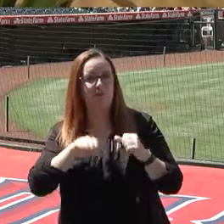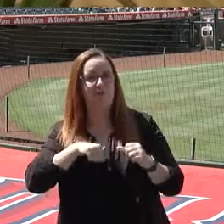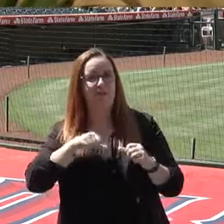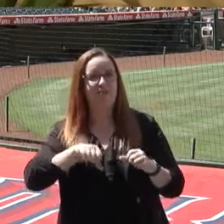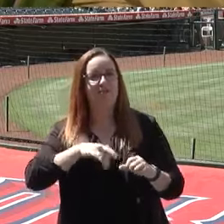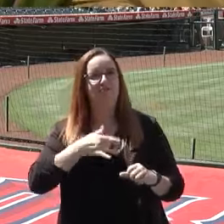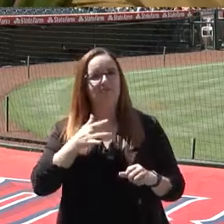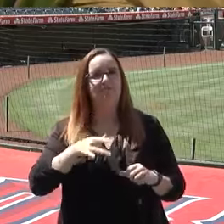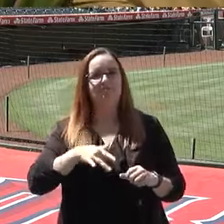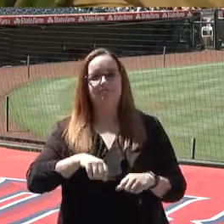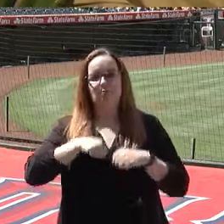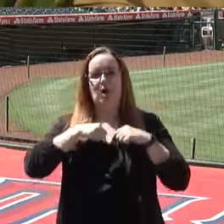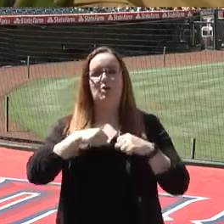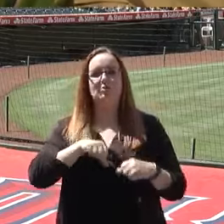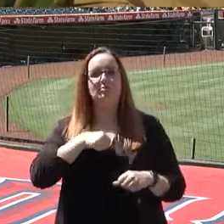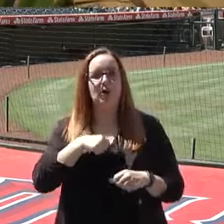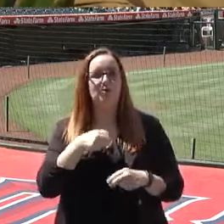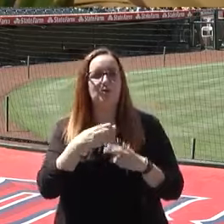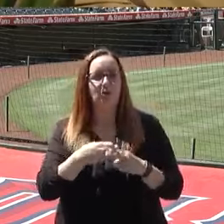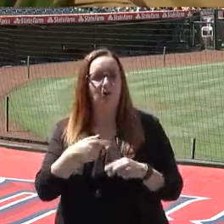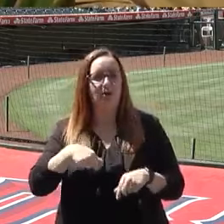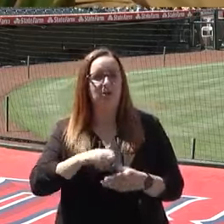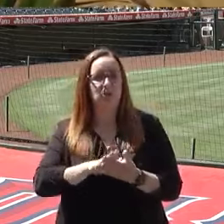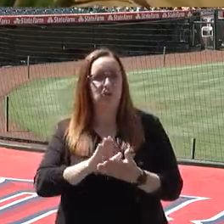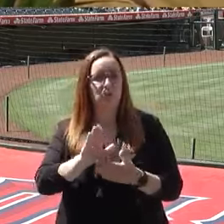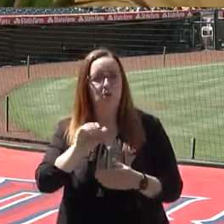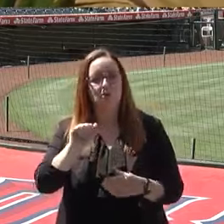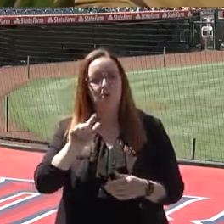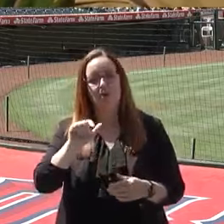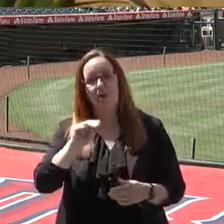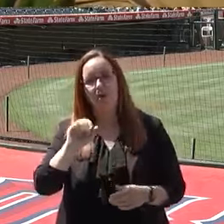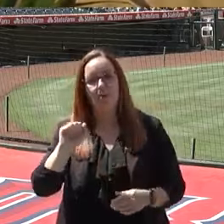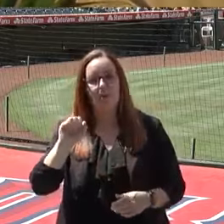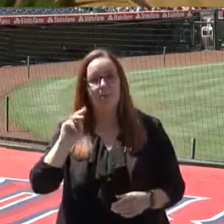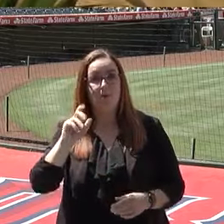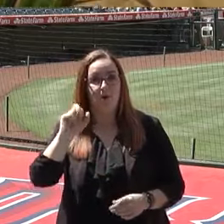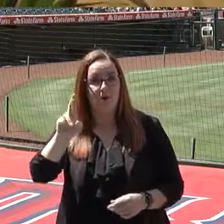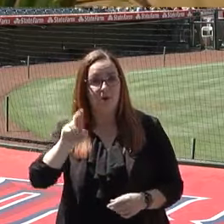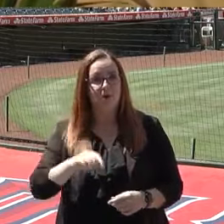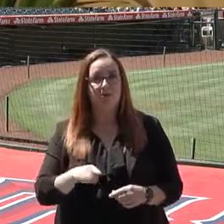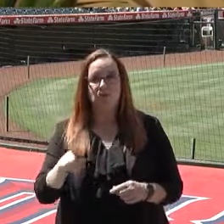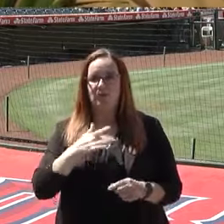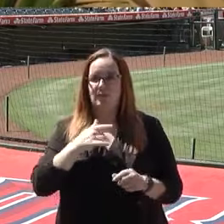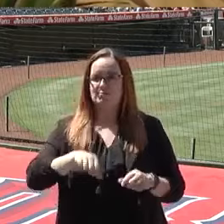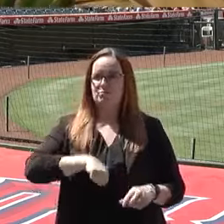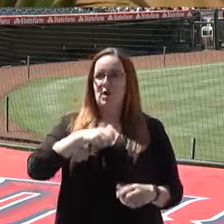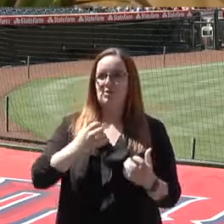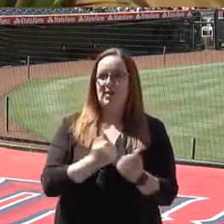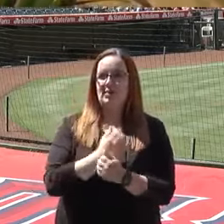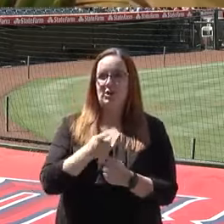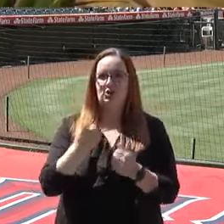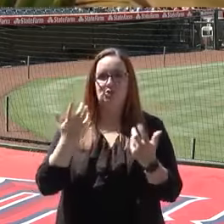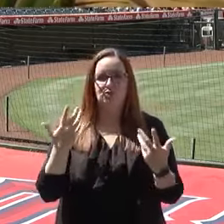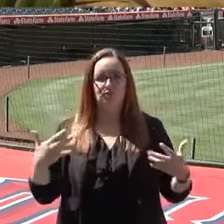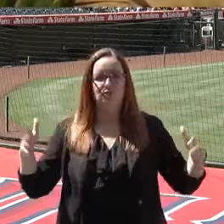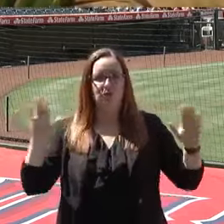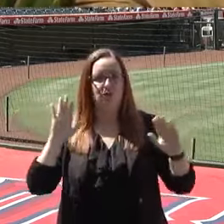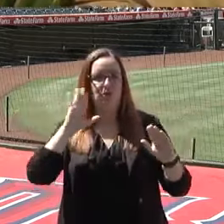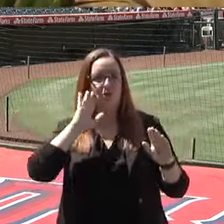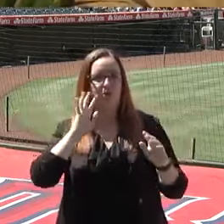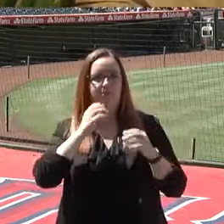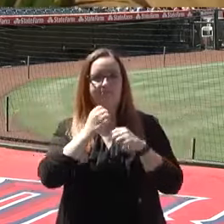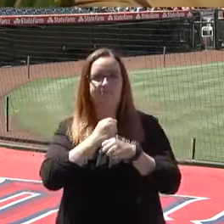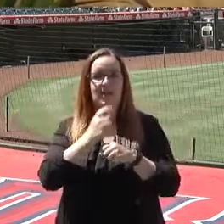mater, in the same way we are so proud of all that you've already accomplished and all we know you will create for the